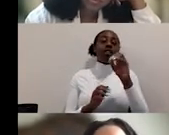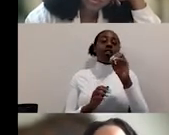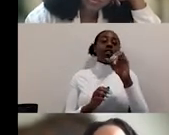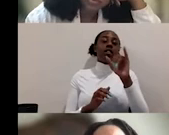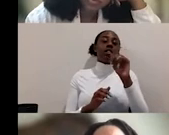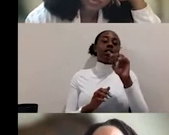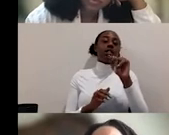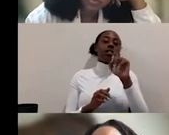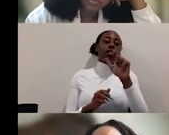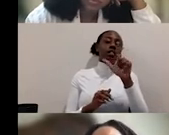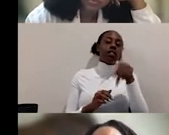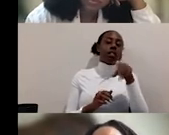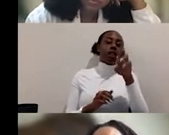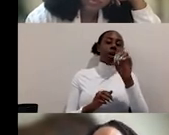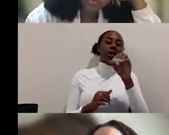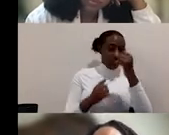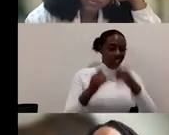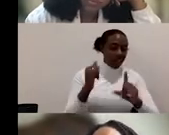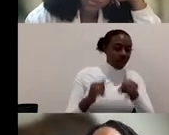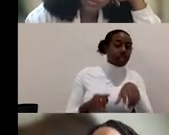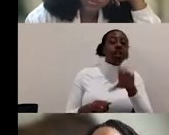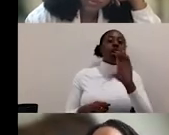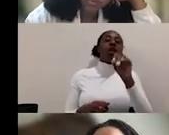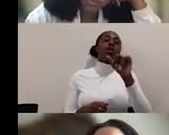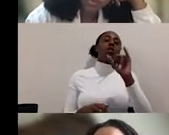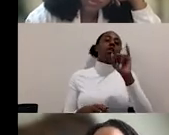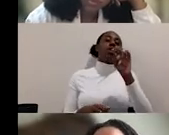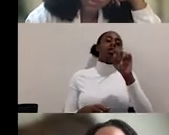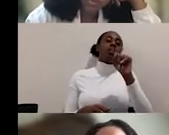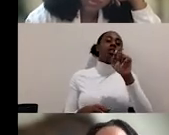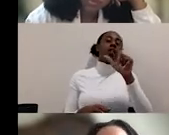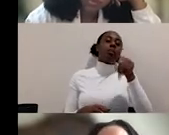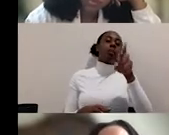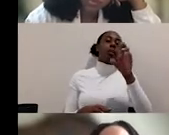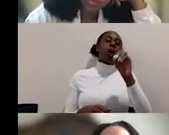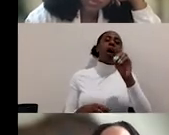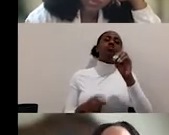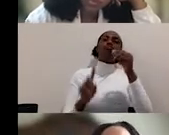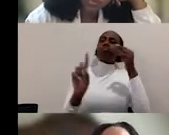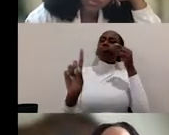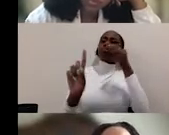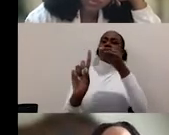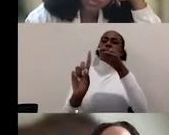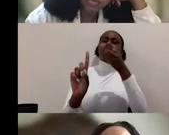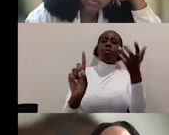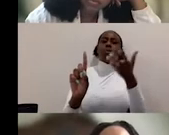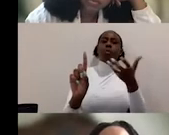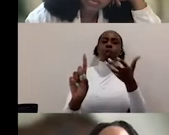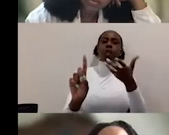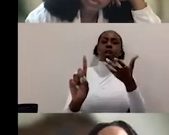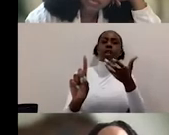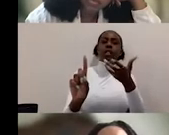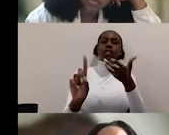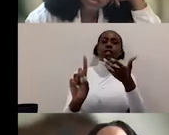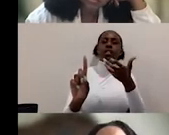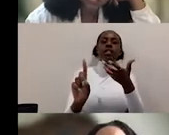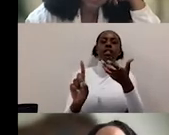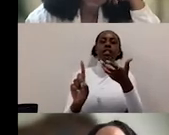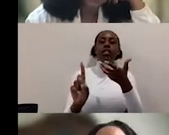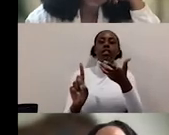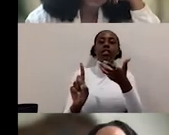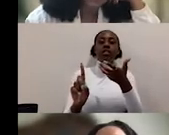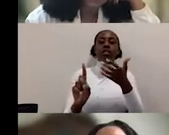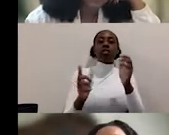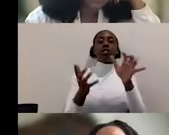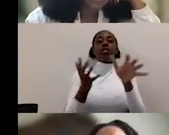Okay, the final question is, what was the purpose of COINTELPRO? To destroy movements for self-determination and liberation